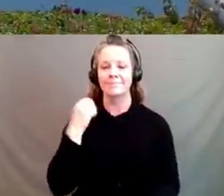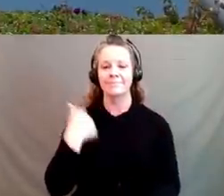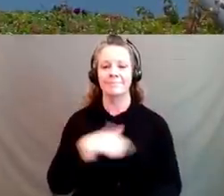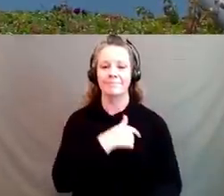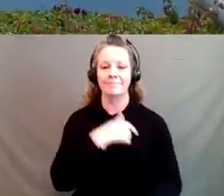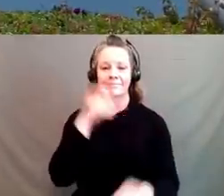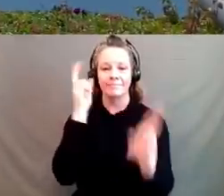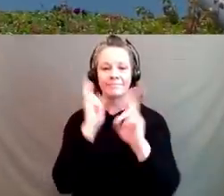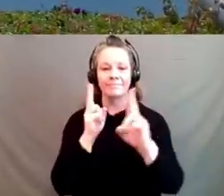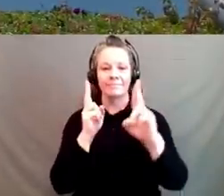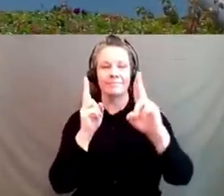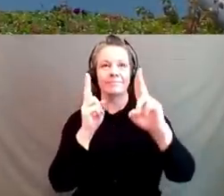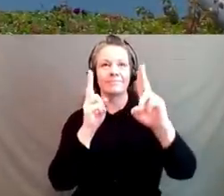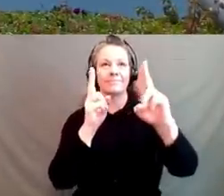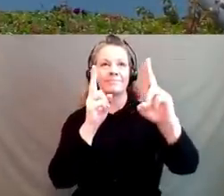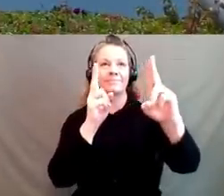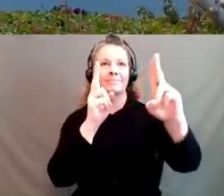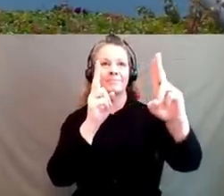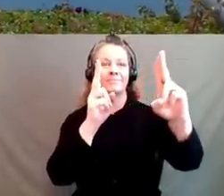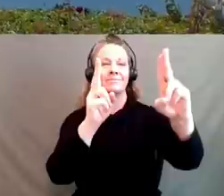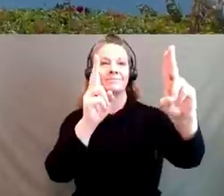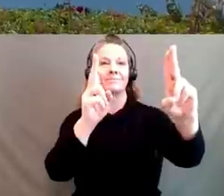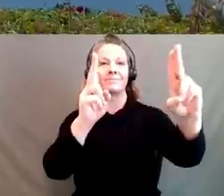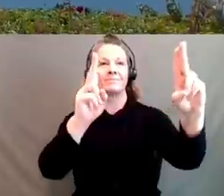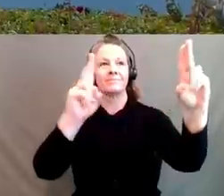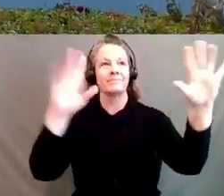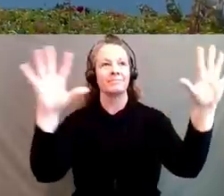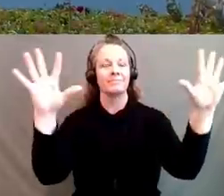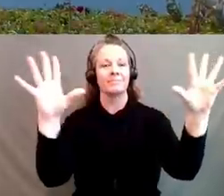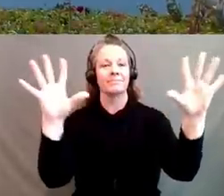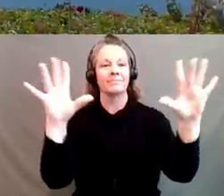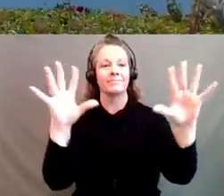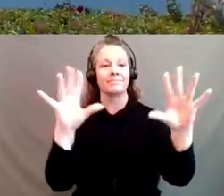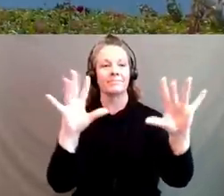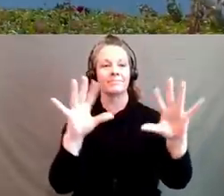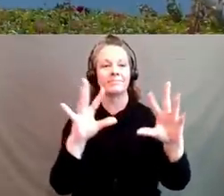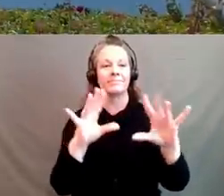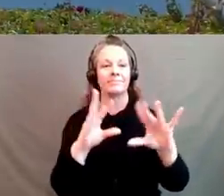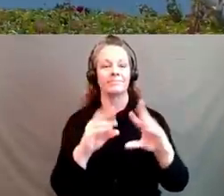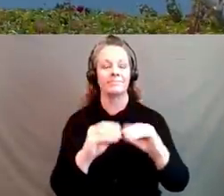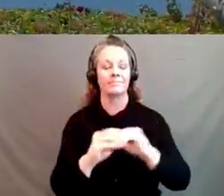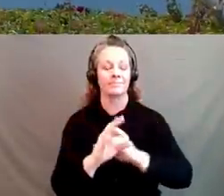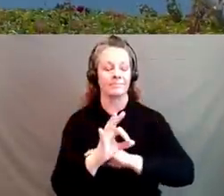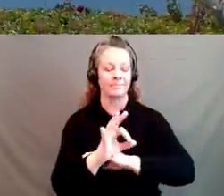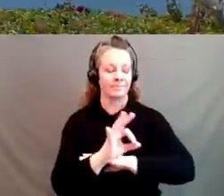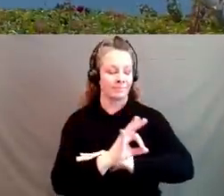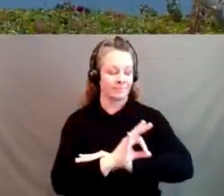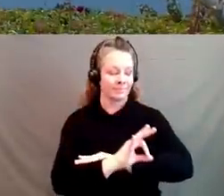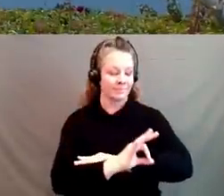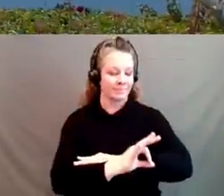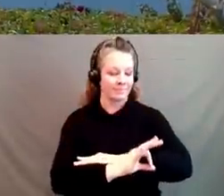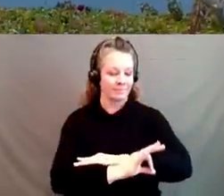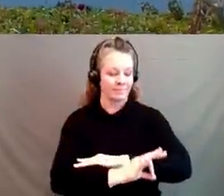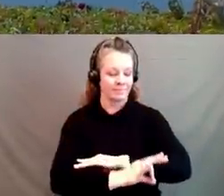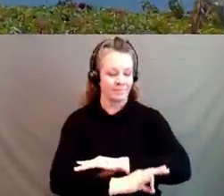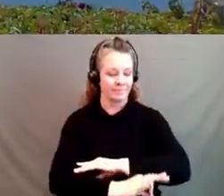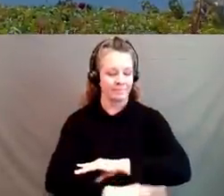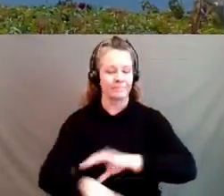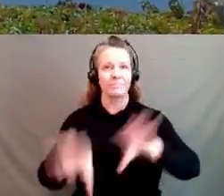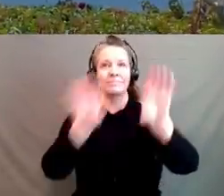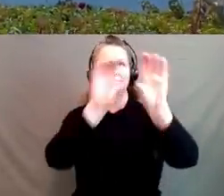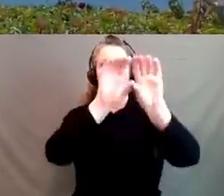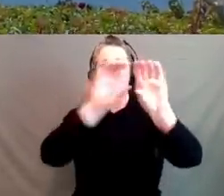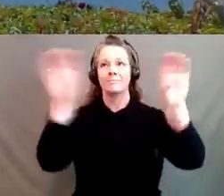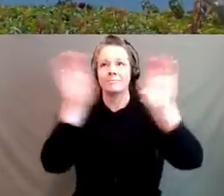we hailed at the twilight's last gleaming,